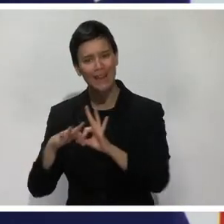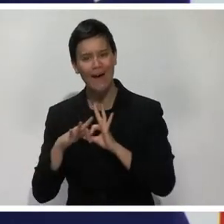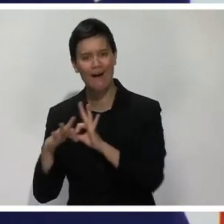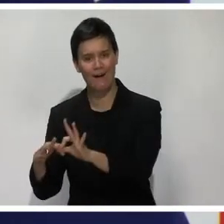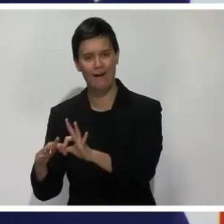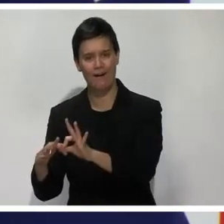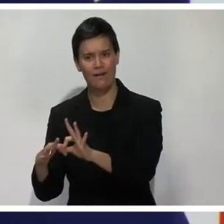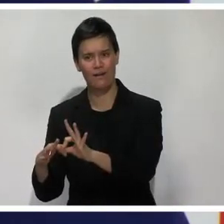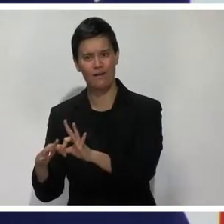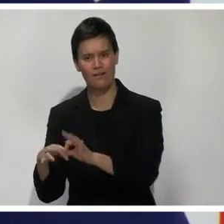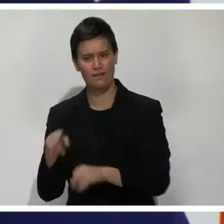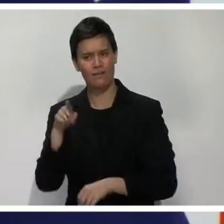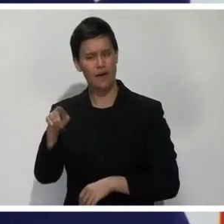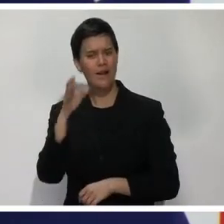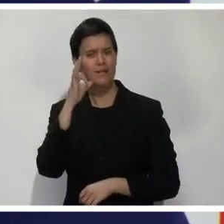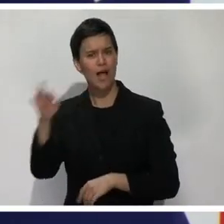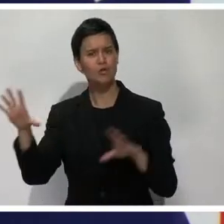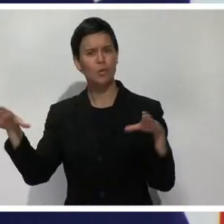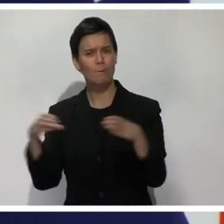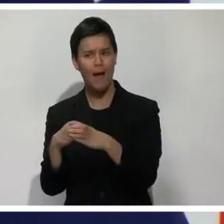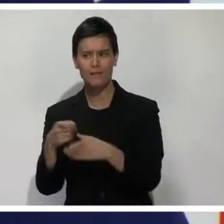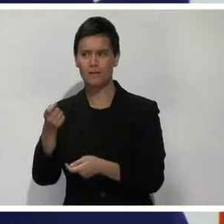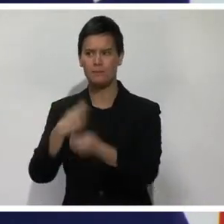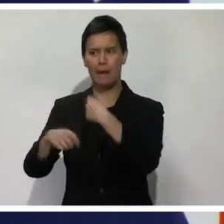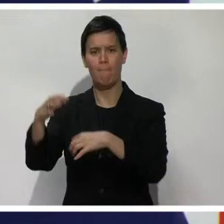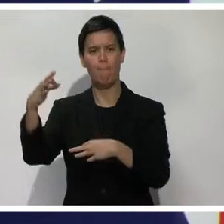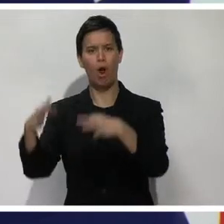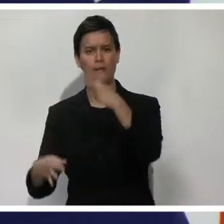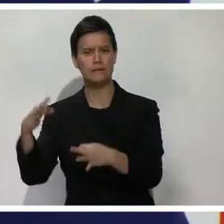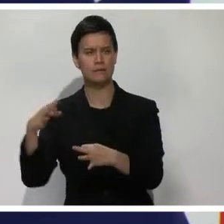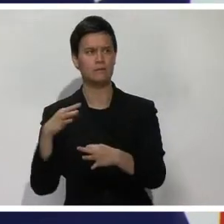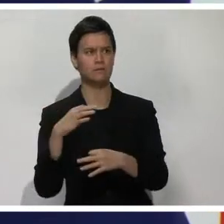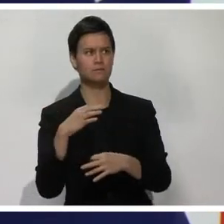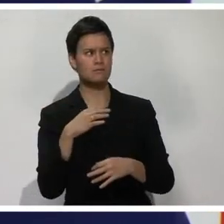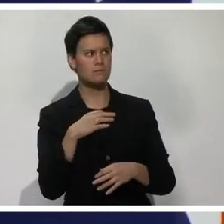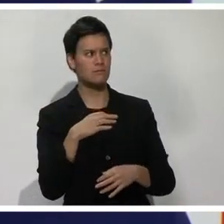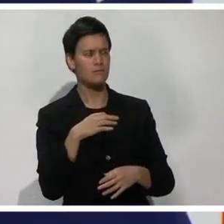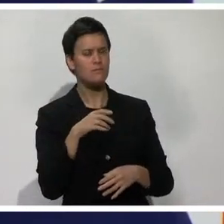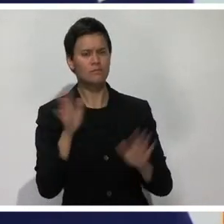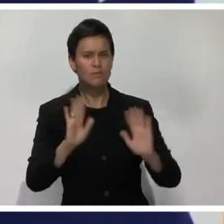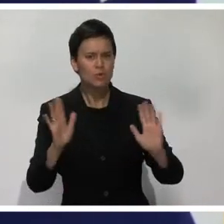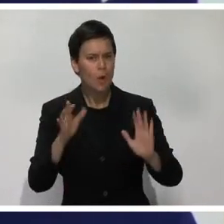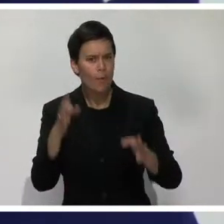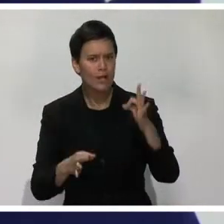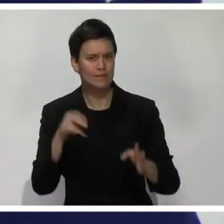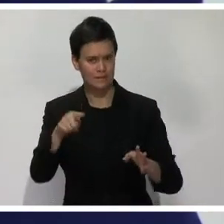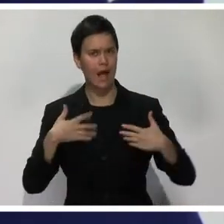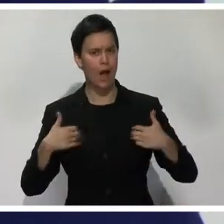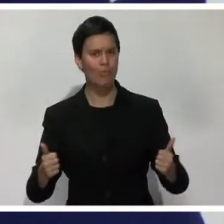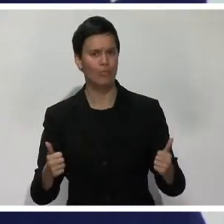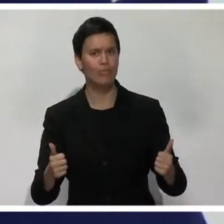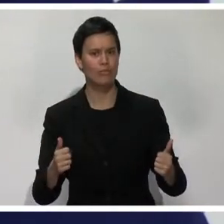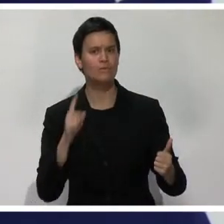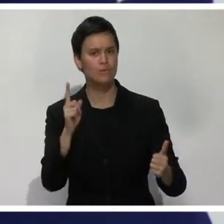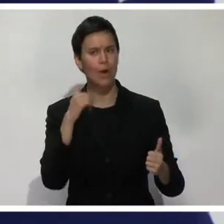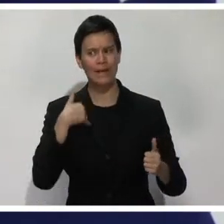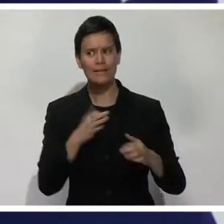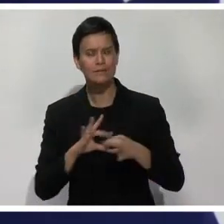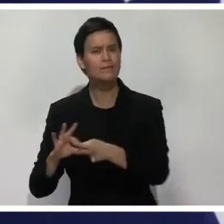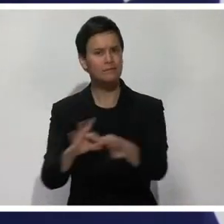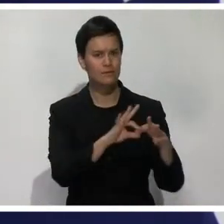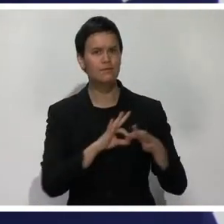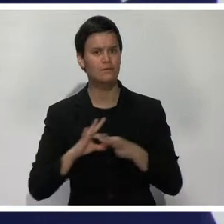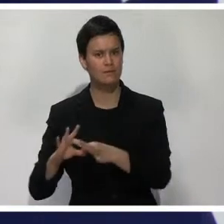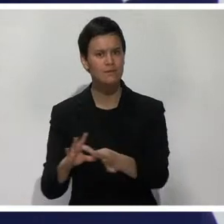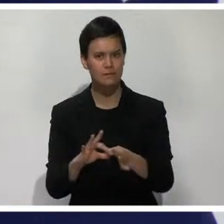politics in this. It's a resurgence that no one wanted, so let's work hard together to get on top of it, and then we can get back to the